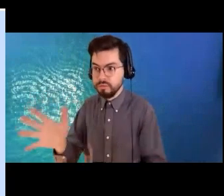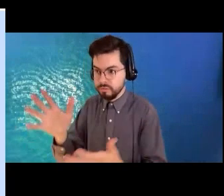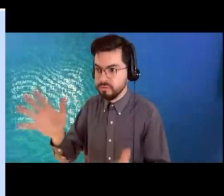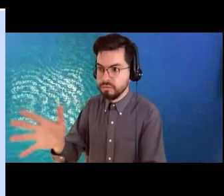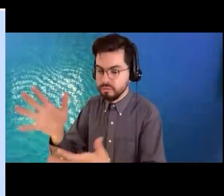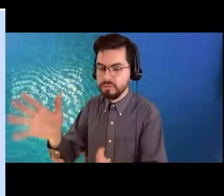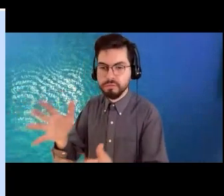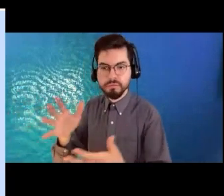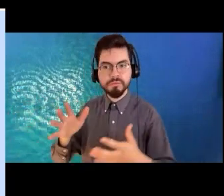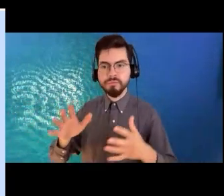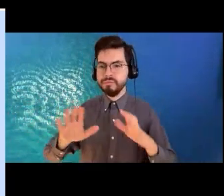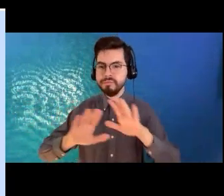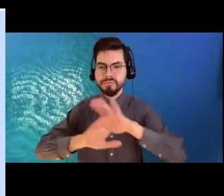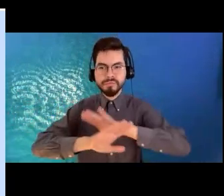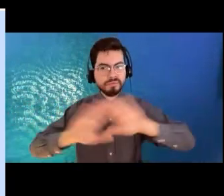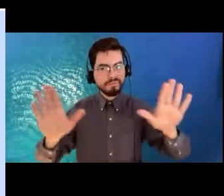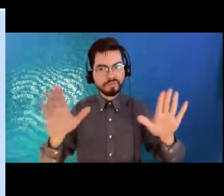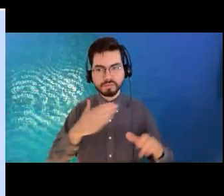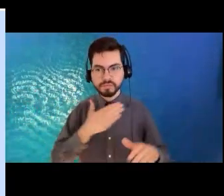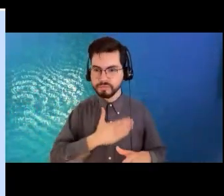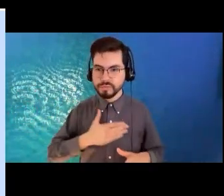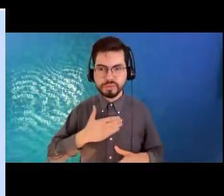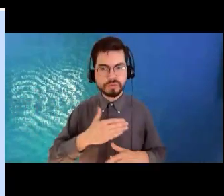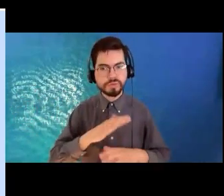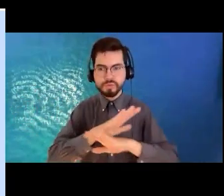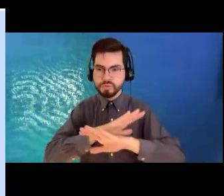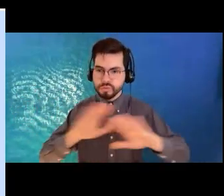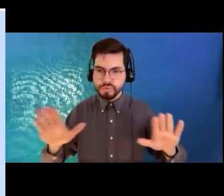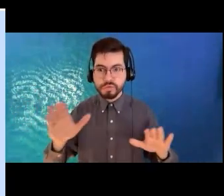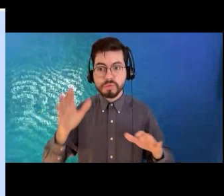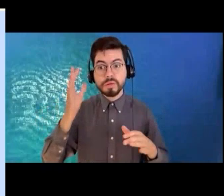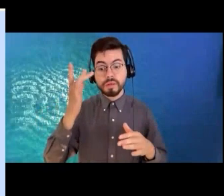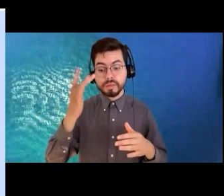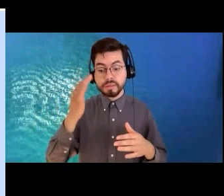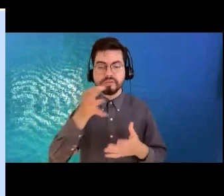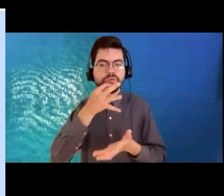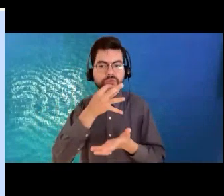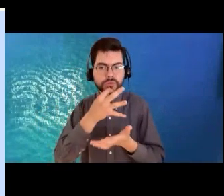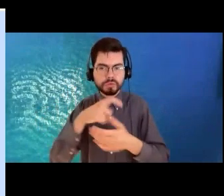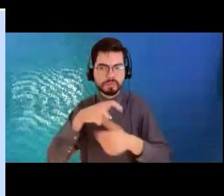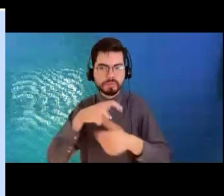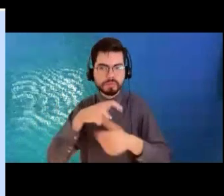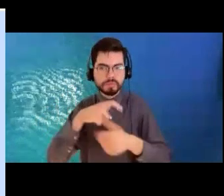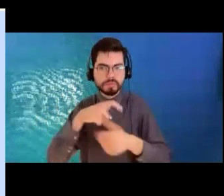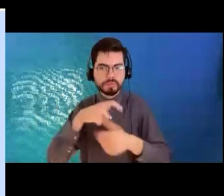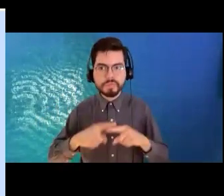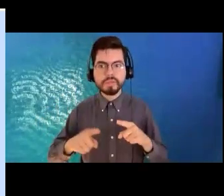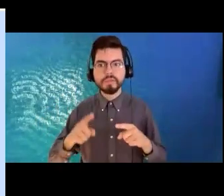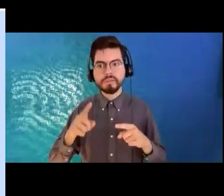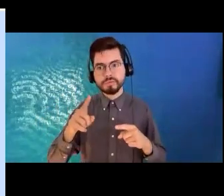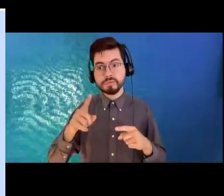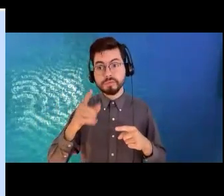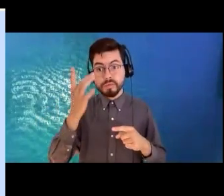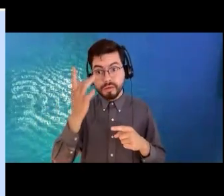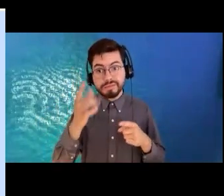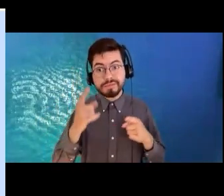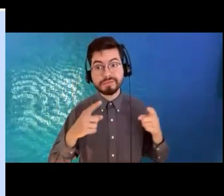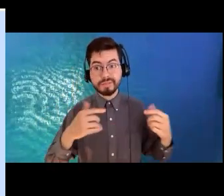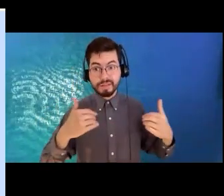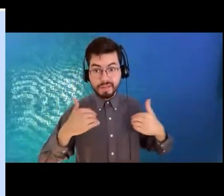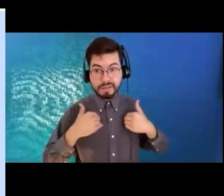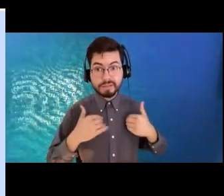that. And the reason in short, because we're going to be running out of time, is they're in uniform. There's